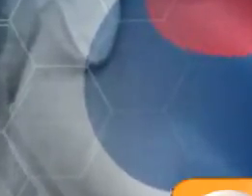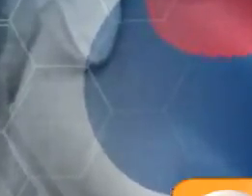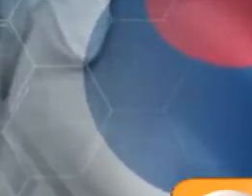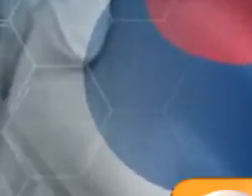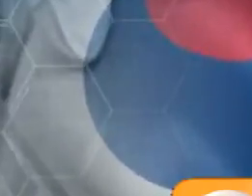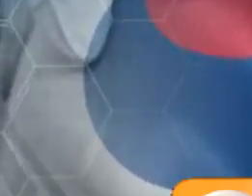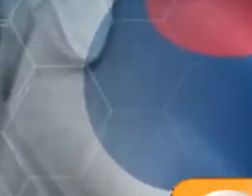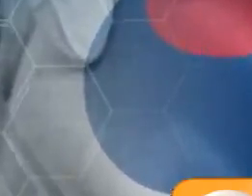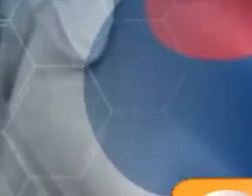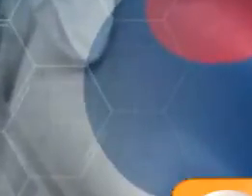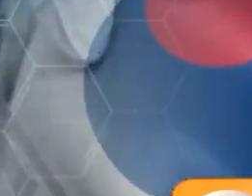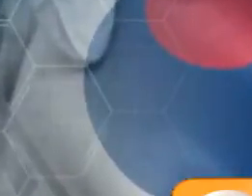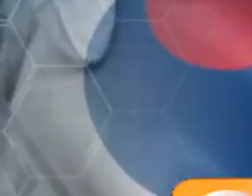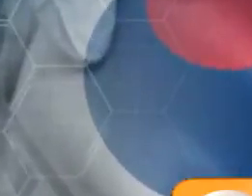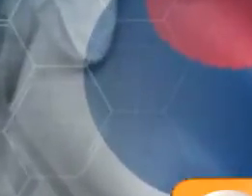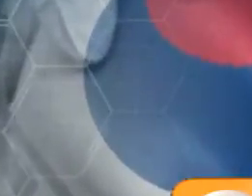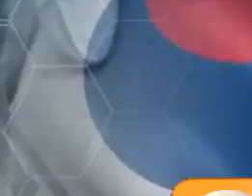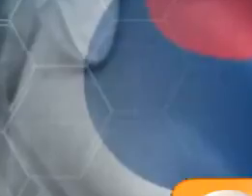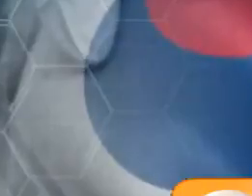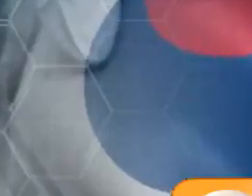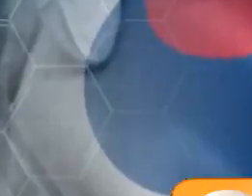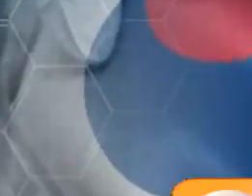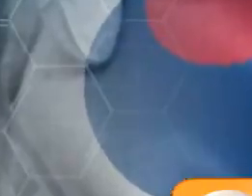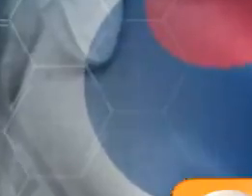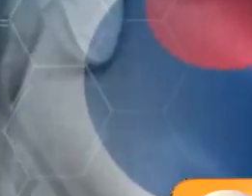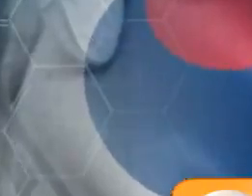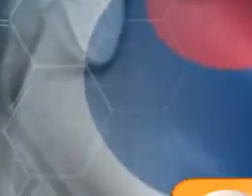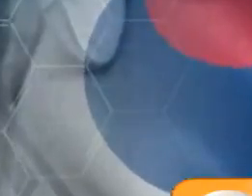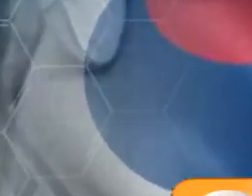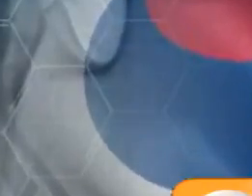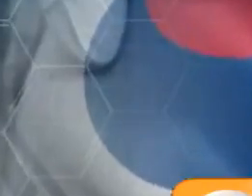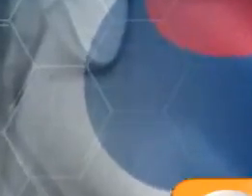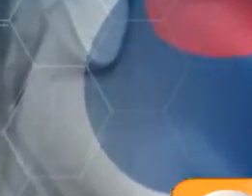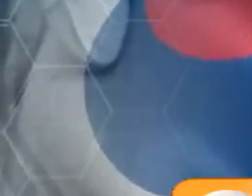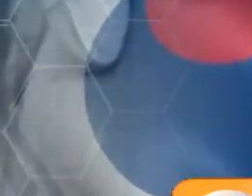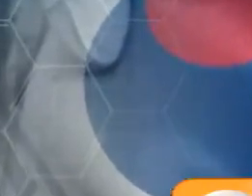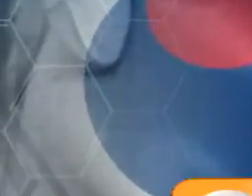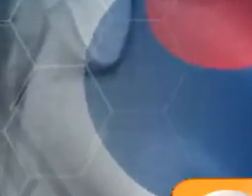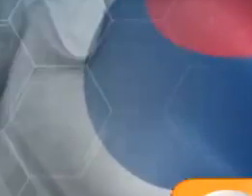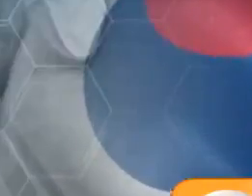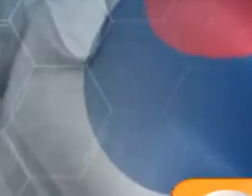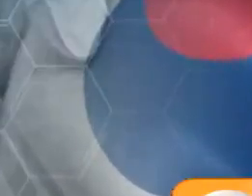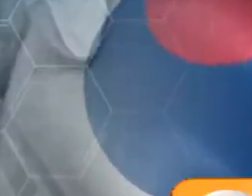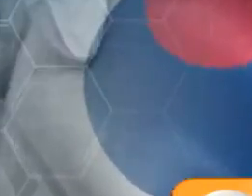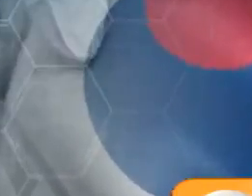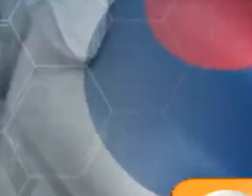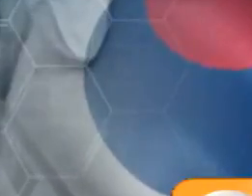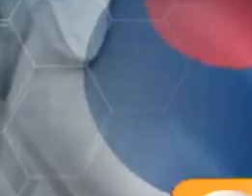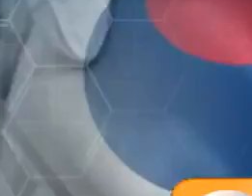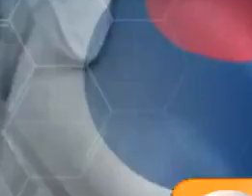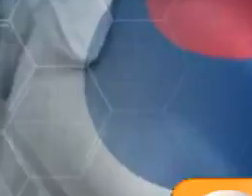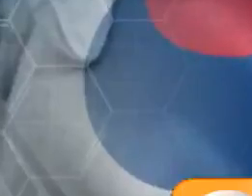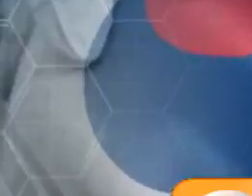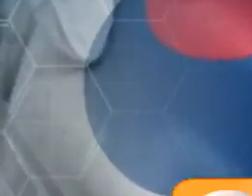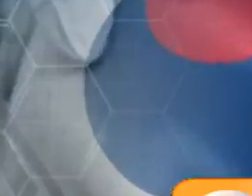while 199 received two AstraZeneca doses. The outcome showing that persons that mixed Pfizer and AstraZeneca jabs depicted